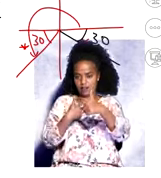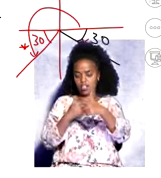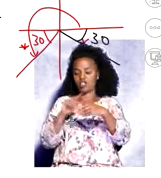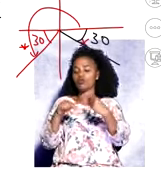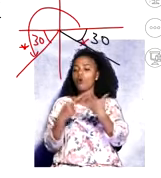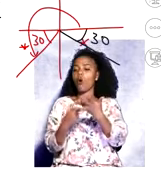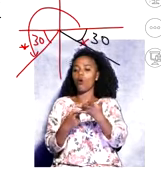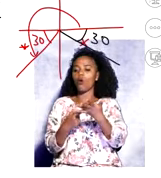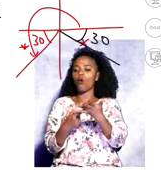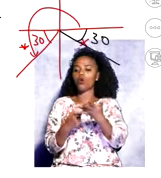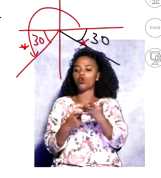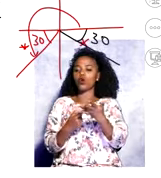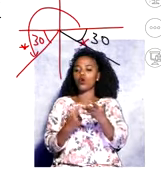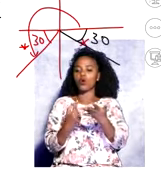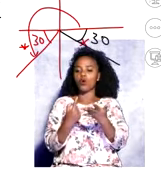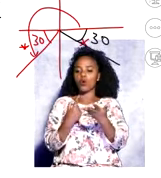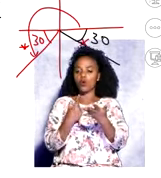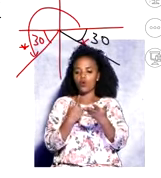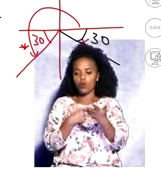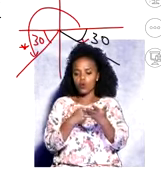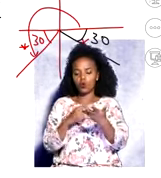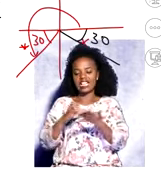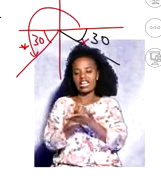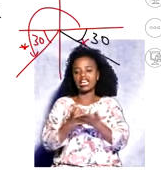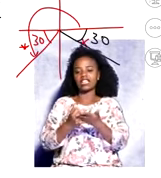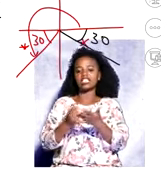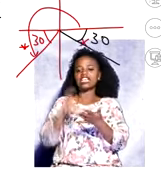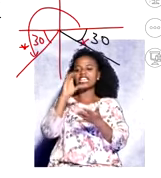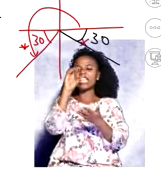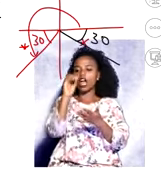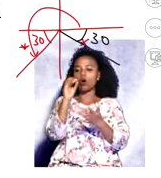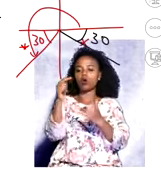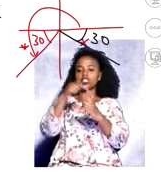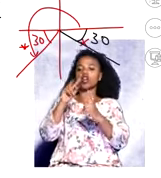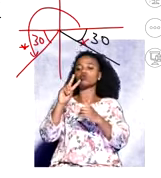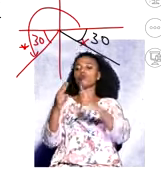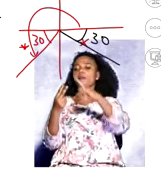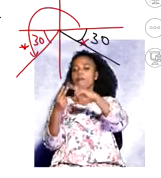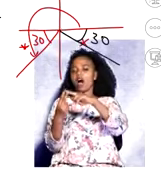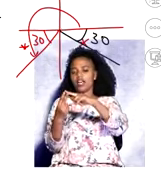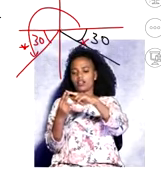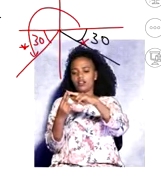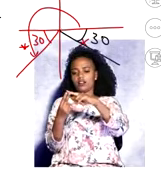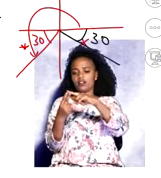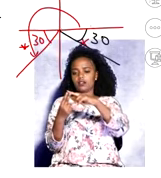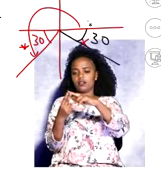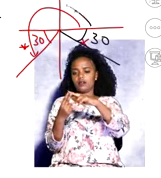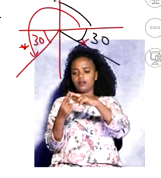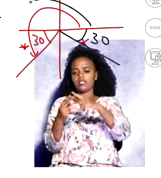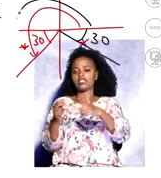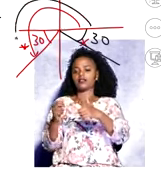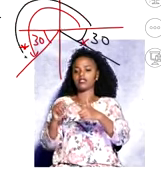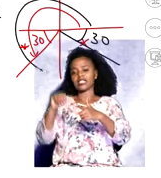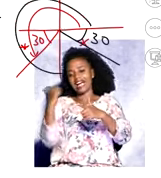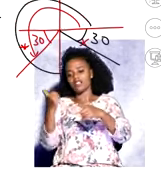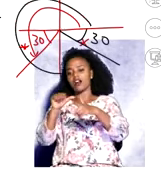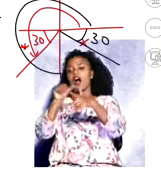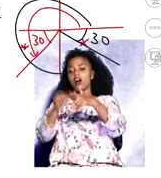So we are just seeking an angle from 0 to 2 pi. So the other angle will be this one.